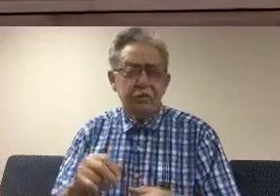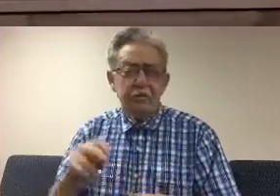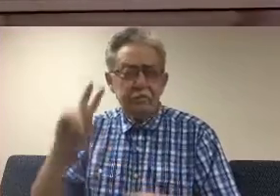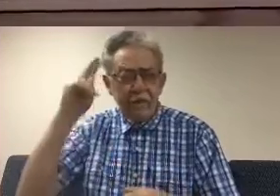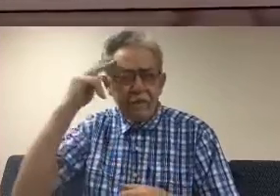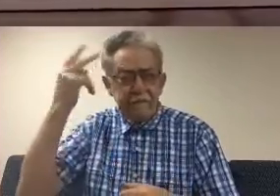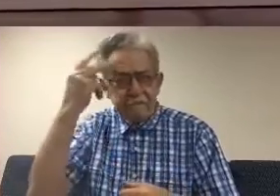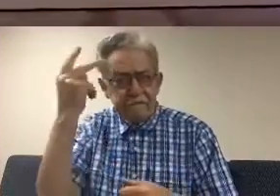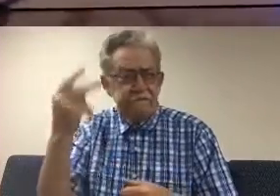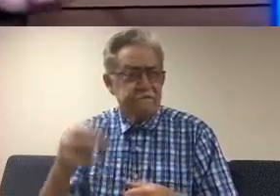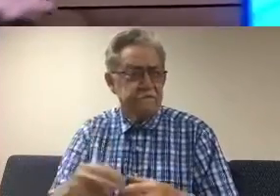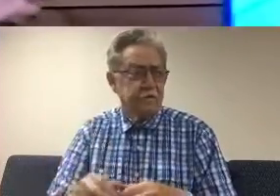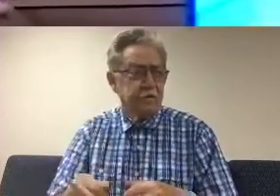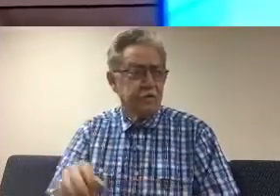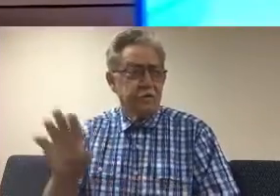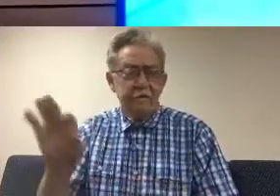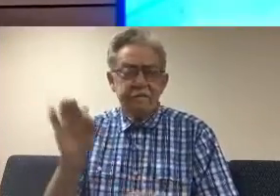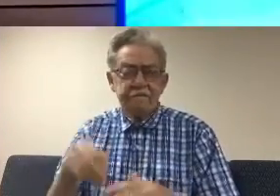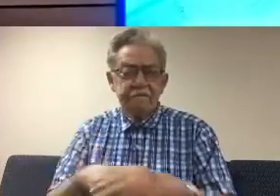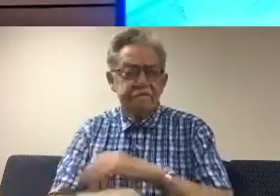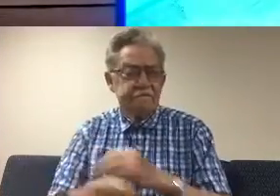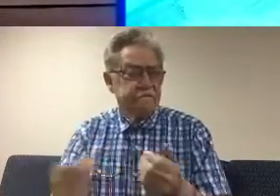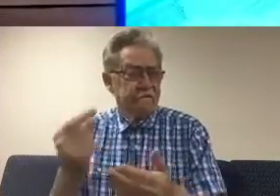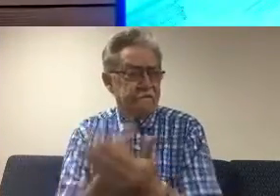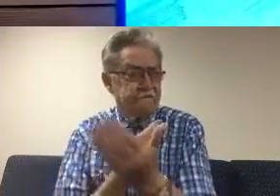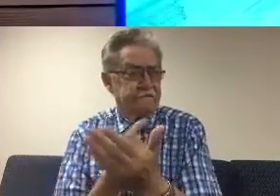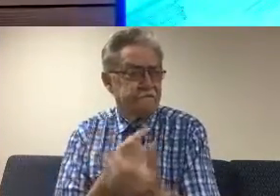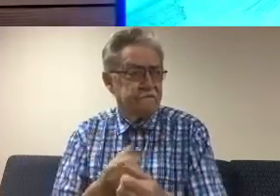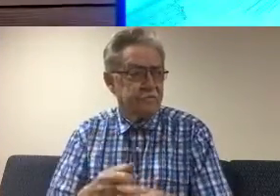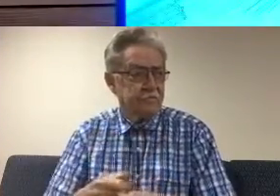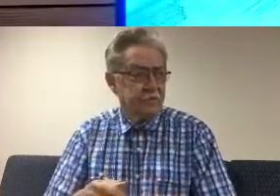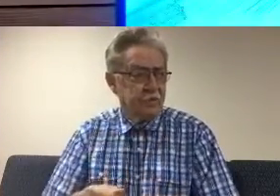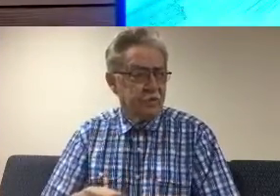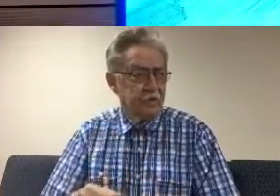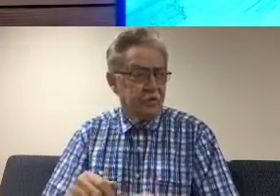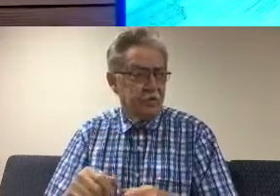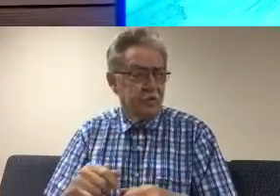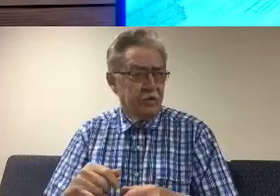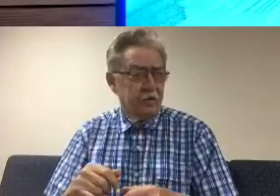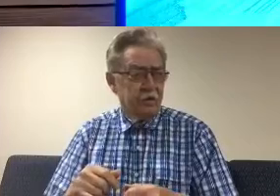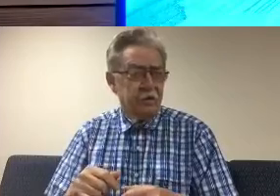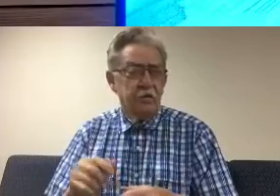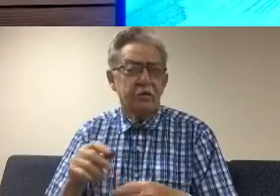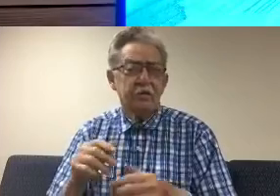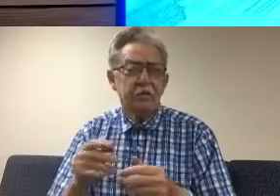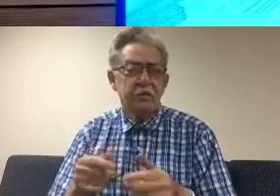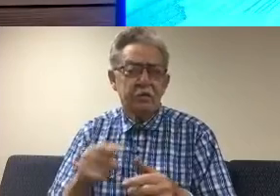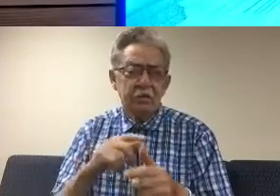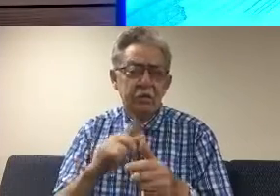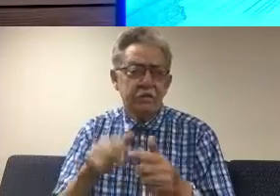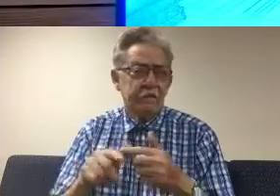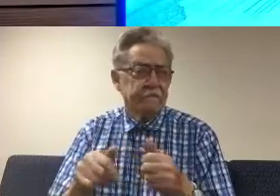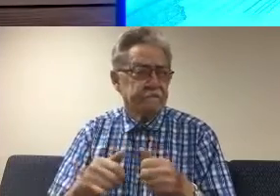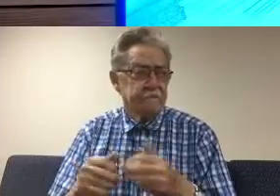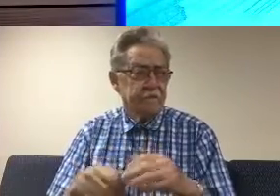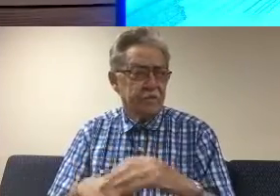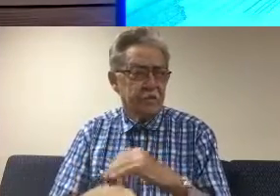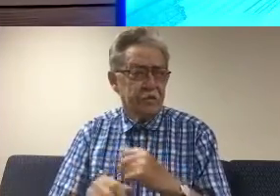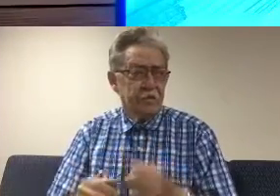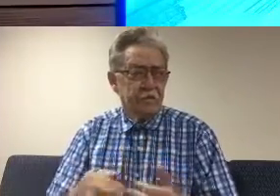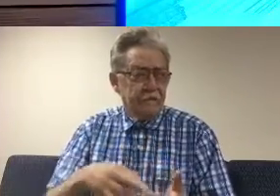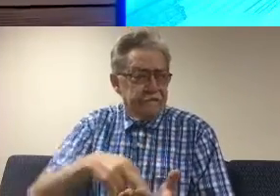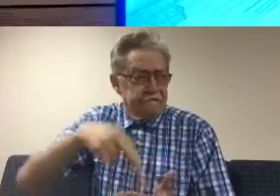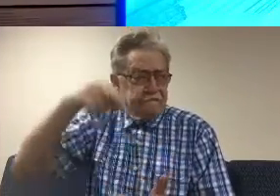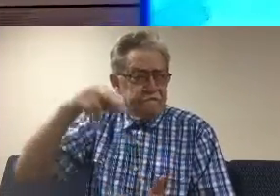that we find them with them in the gospel. But then there was the resurrection. And of course the